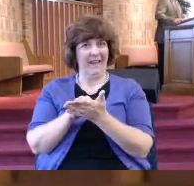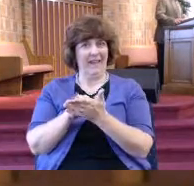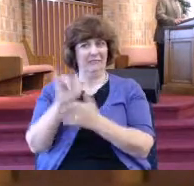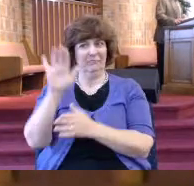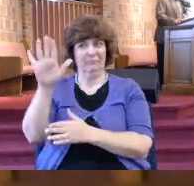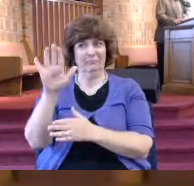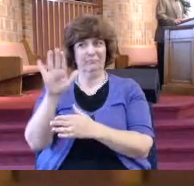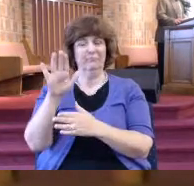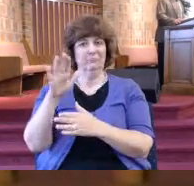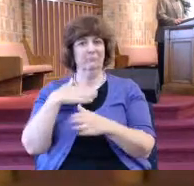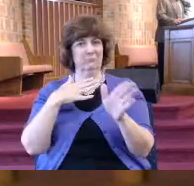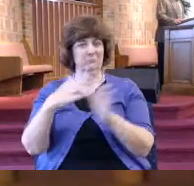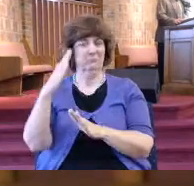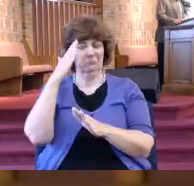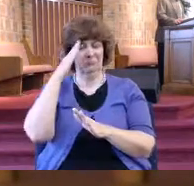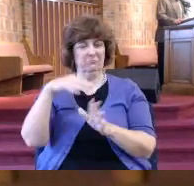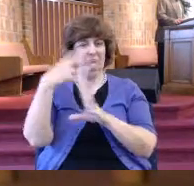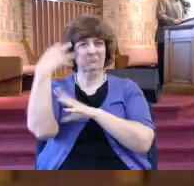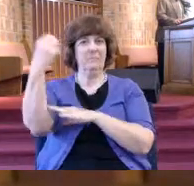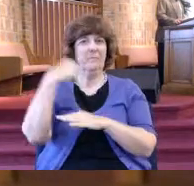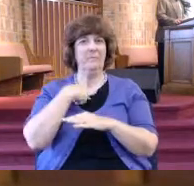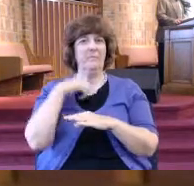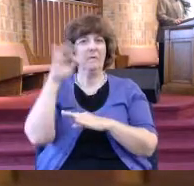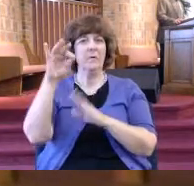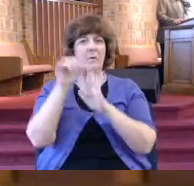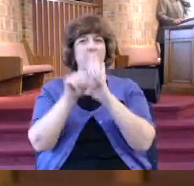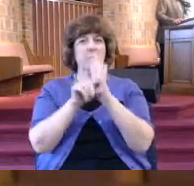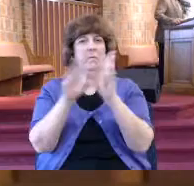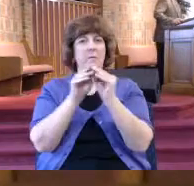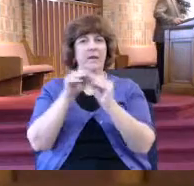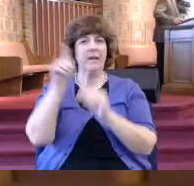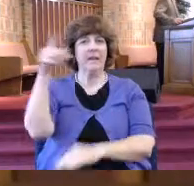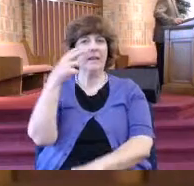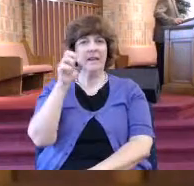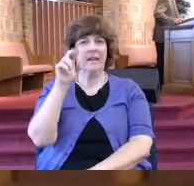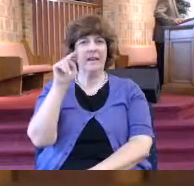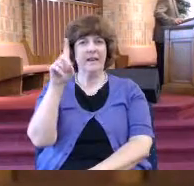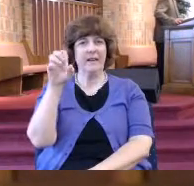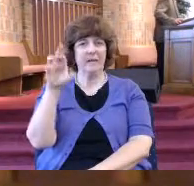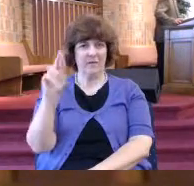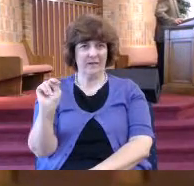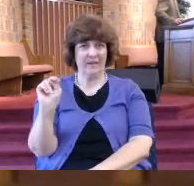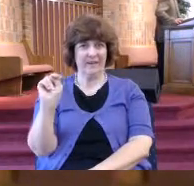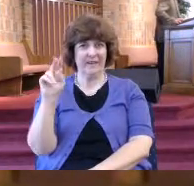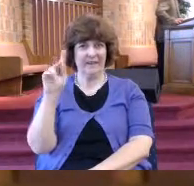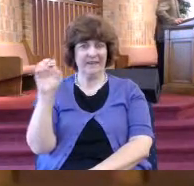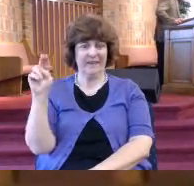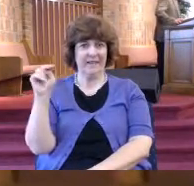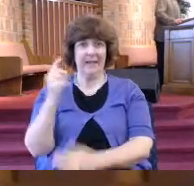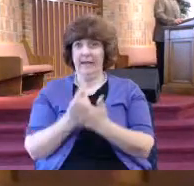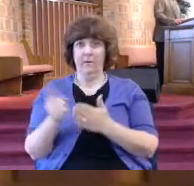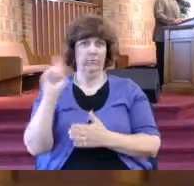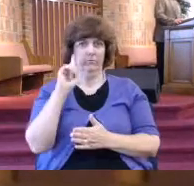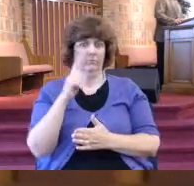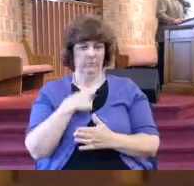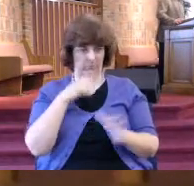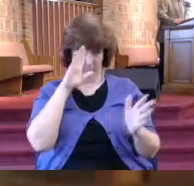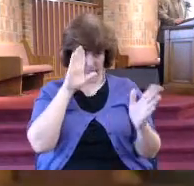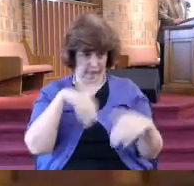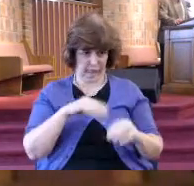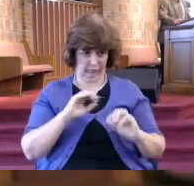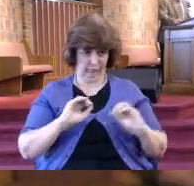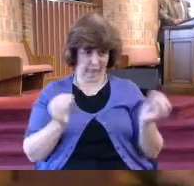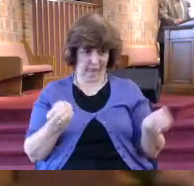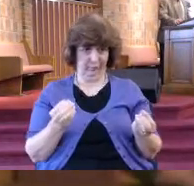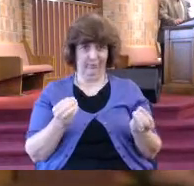time for me to be out. I was preaching a meeting in Henderson, Tennessee. Last week, I definitely was not planning to be out, but